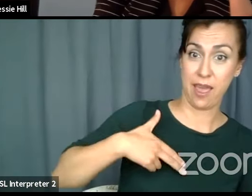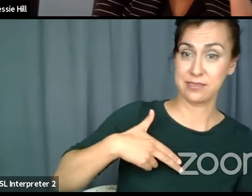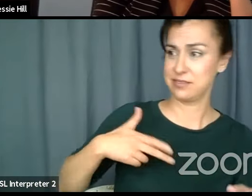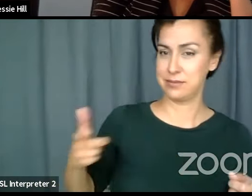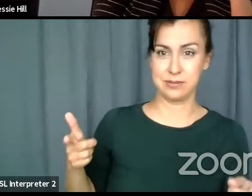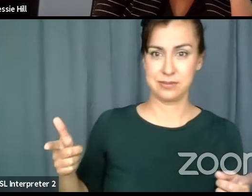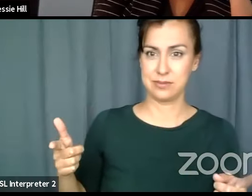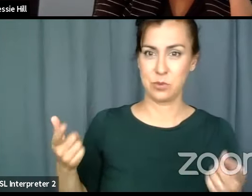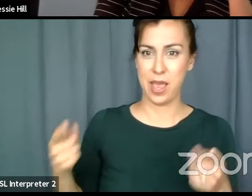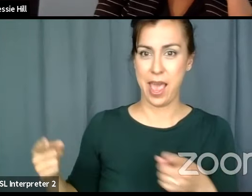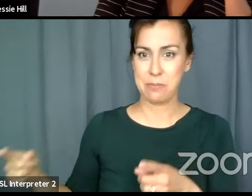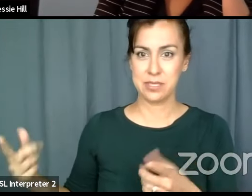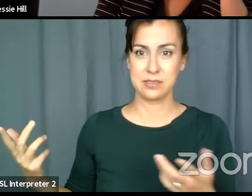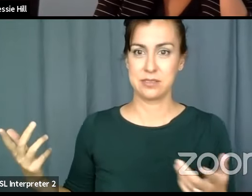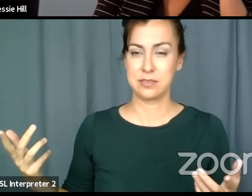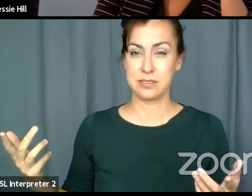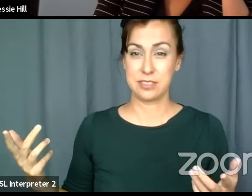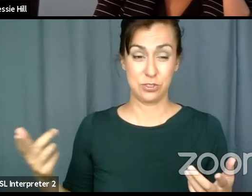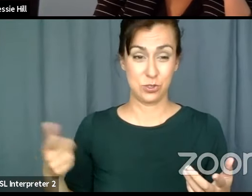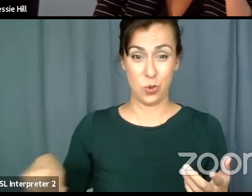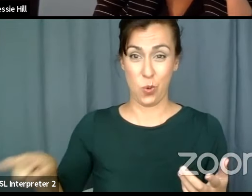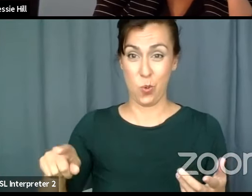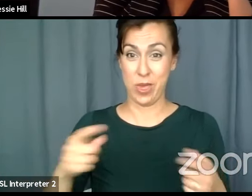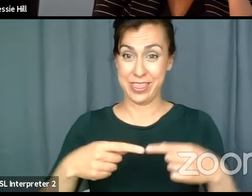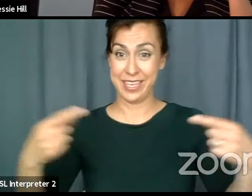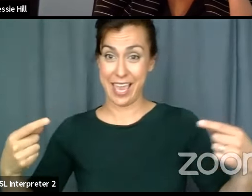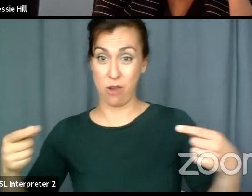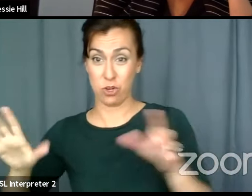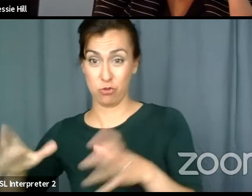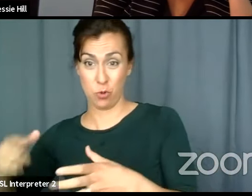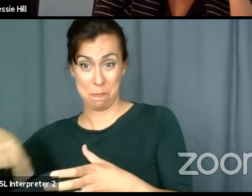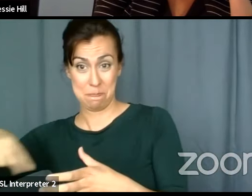Do the people who are the counter protesters, for example,